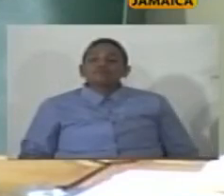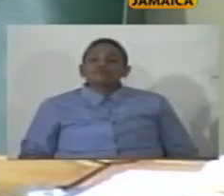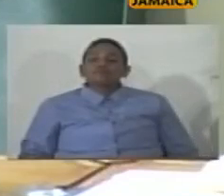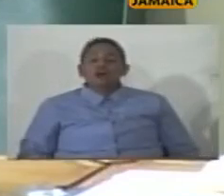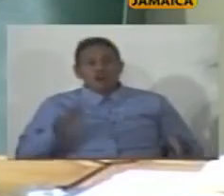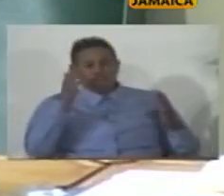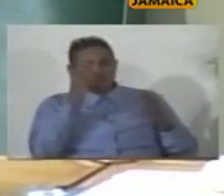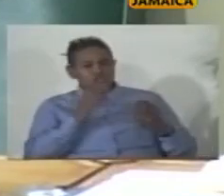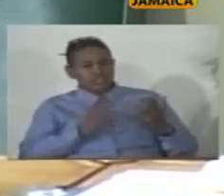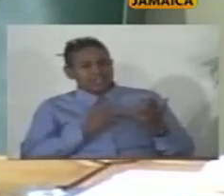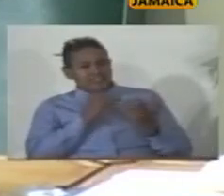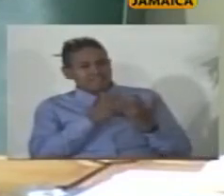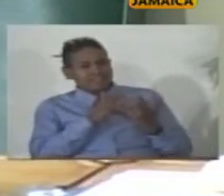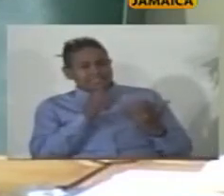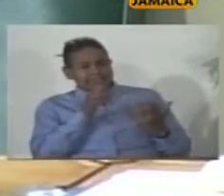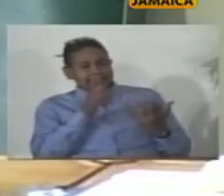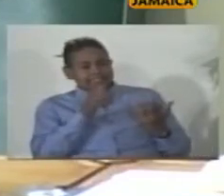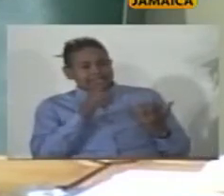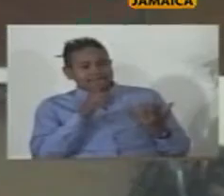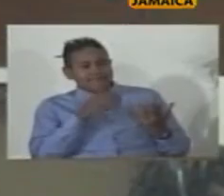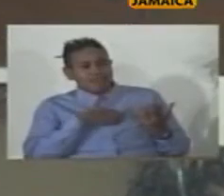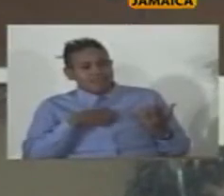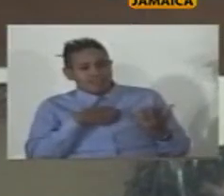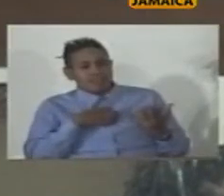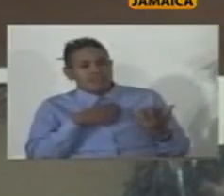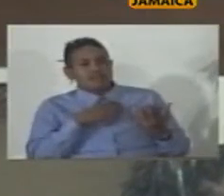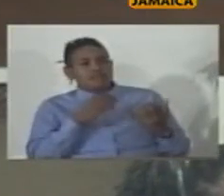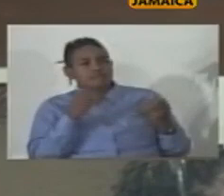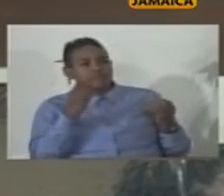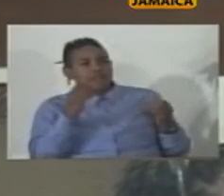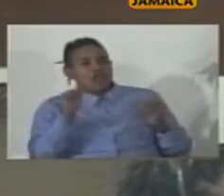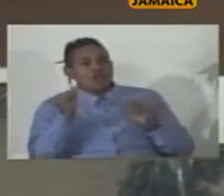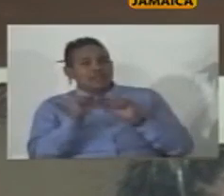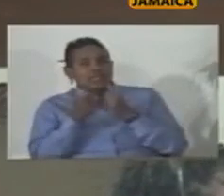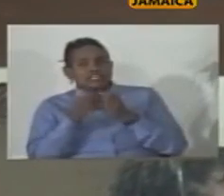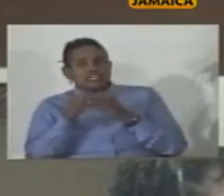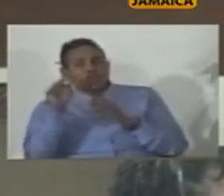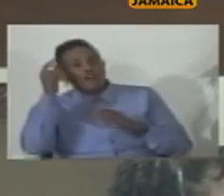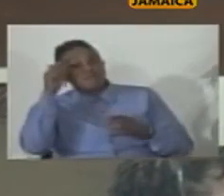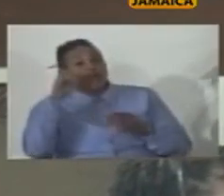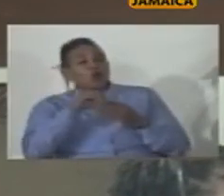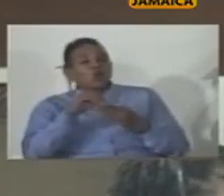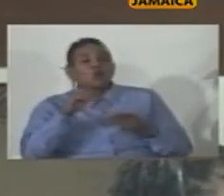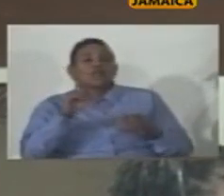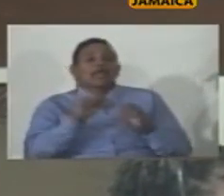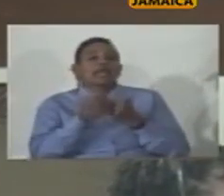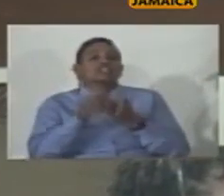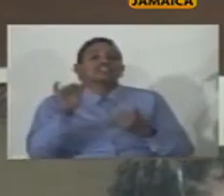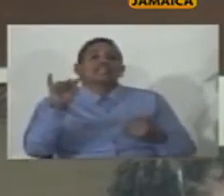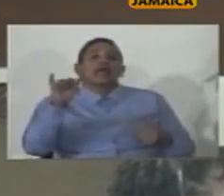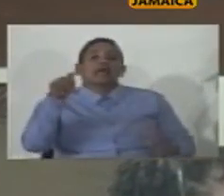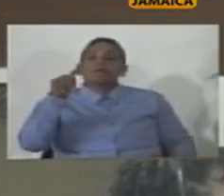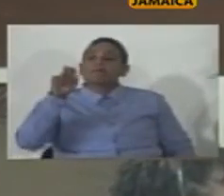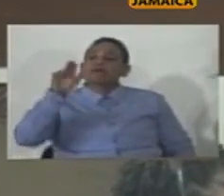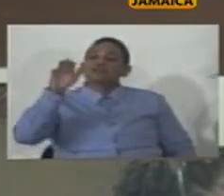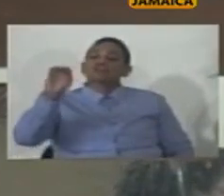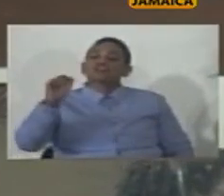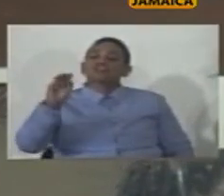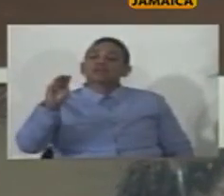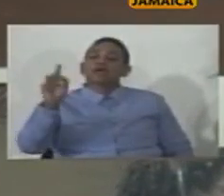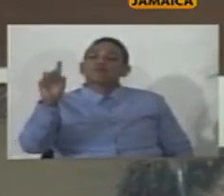agencies in government, including agencies like Petrojam, where a board comes